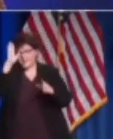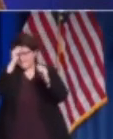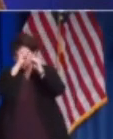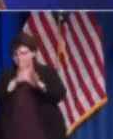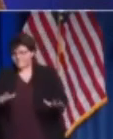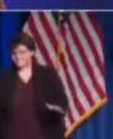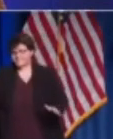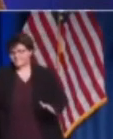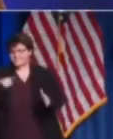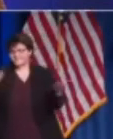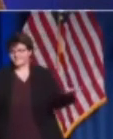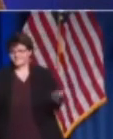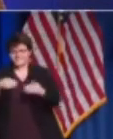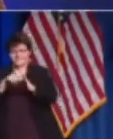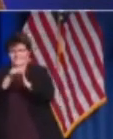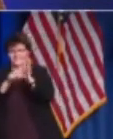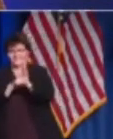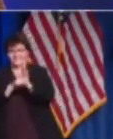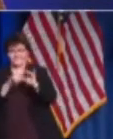Connecticut. Thank you so much.